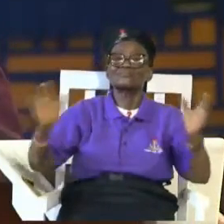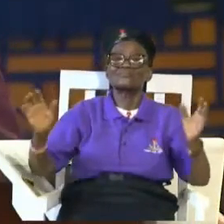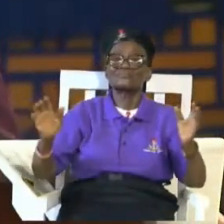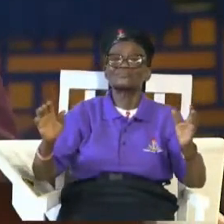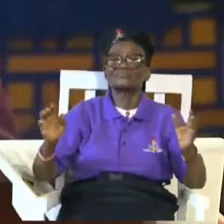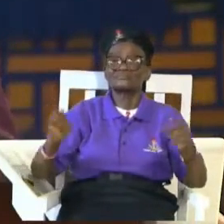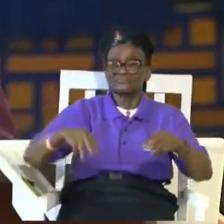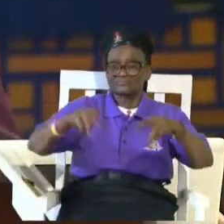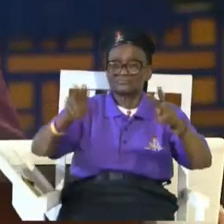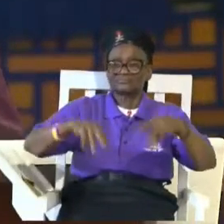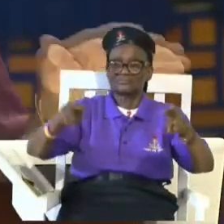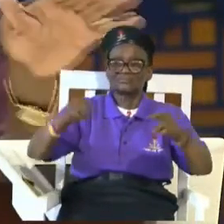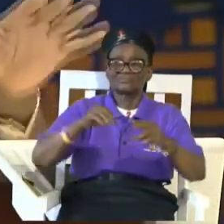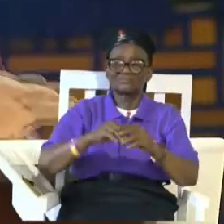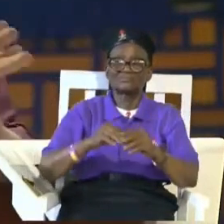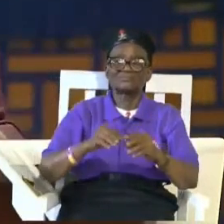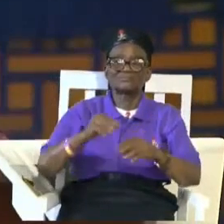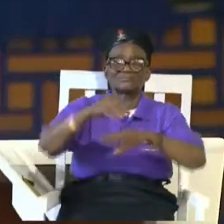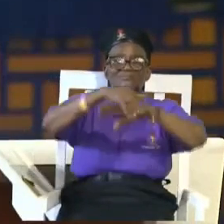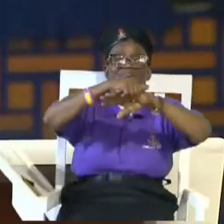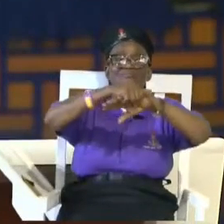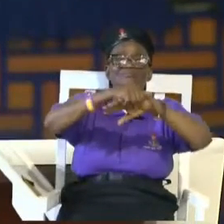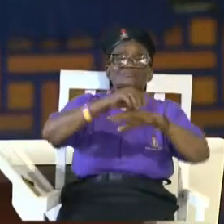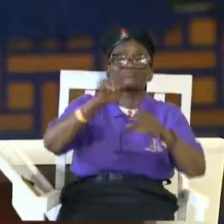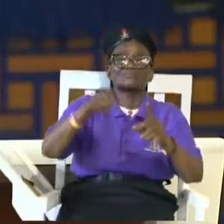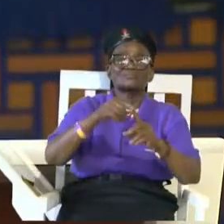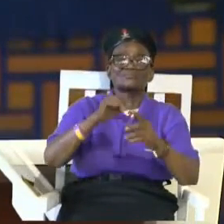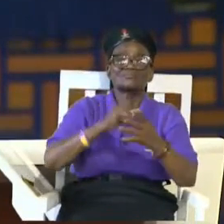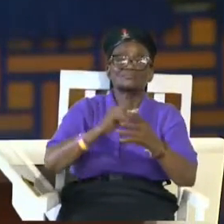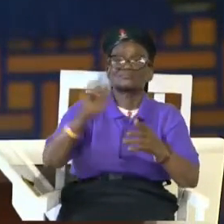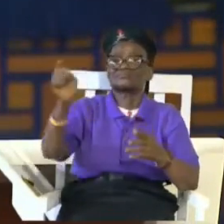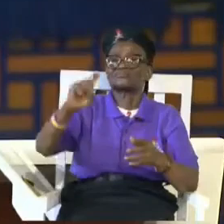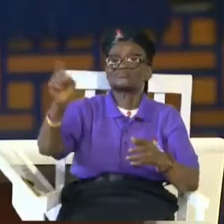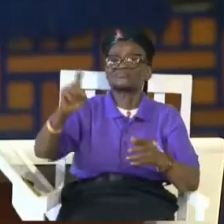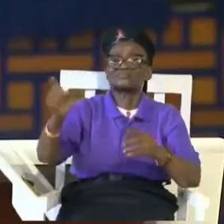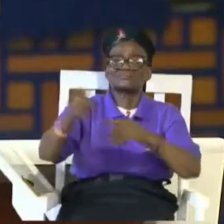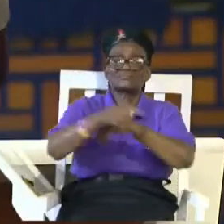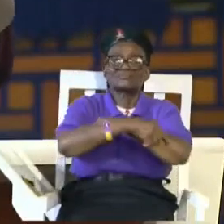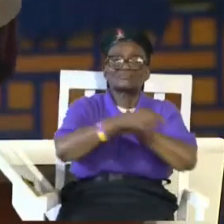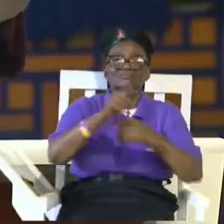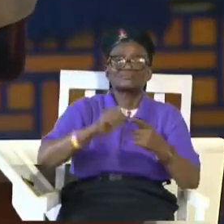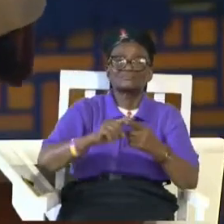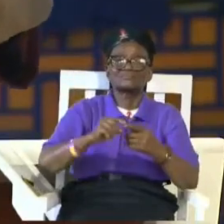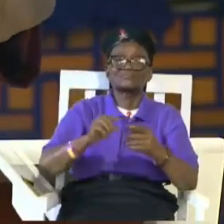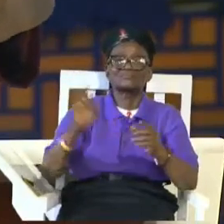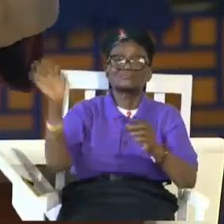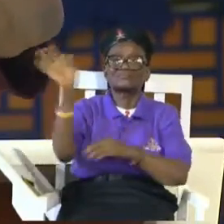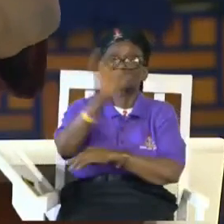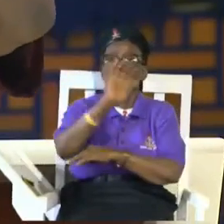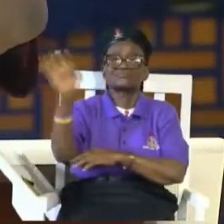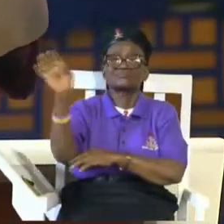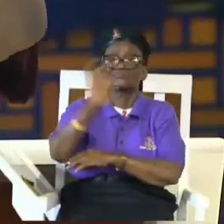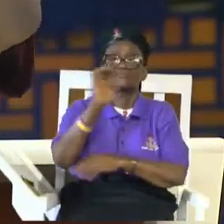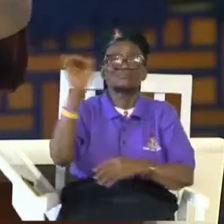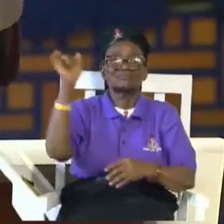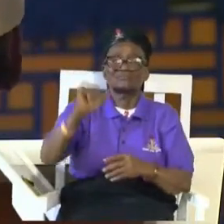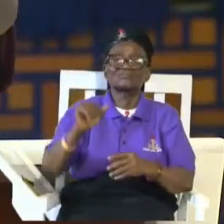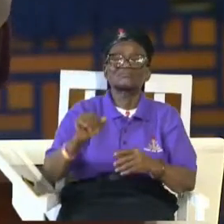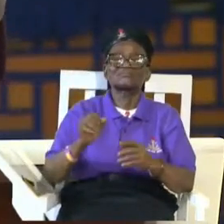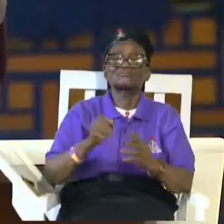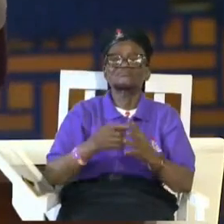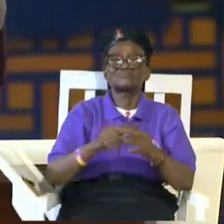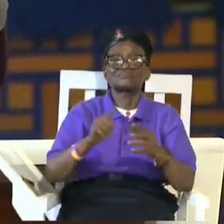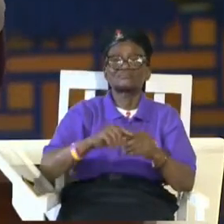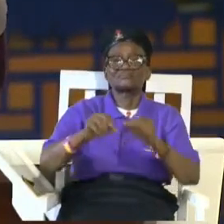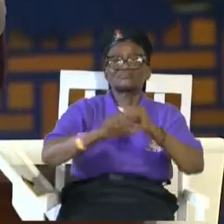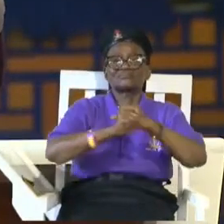London, when it is 100 days to Christmas, they begin to advertise it. 100 days